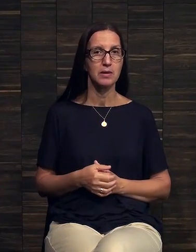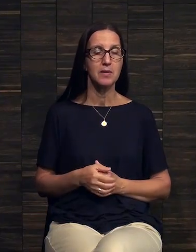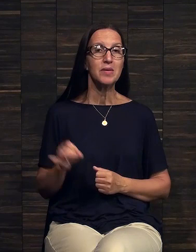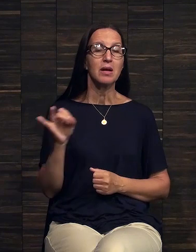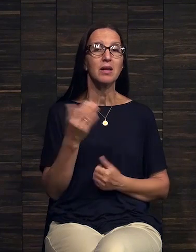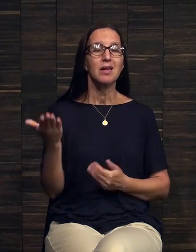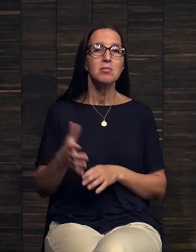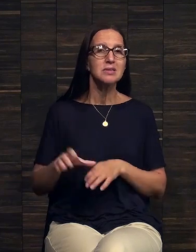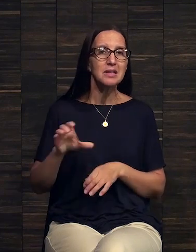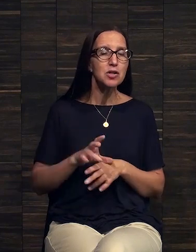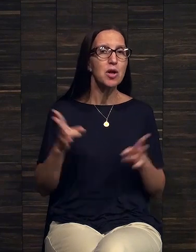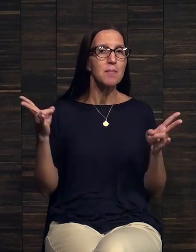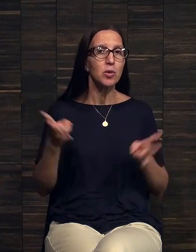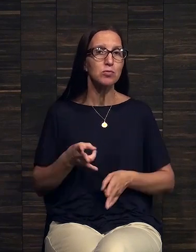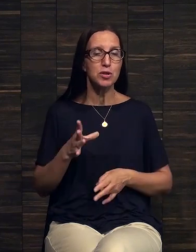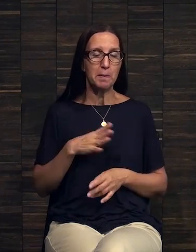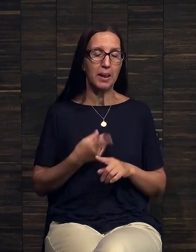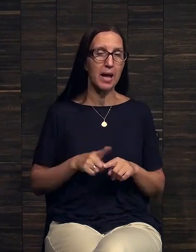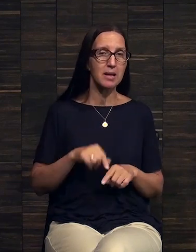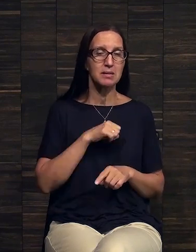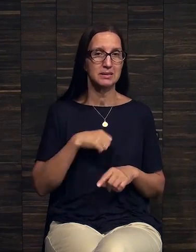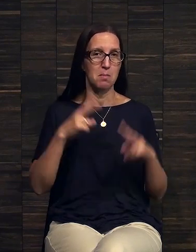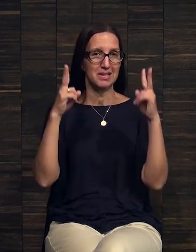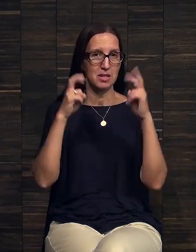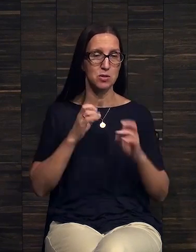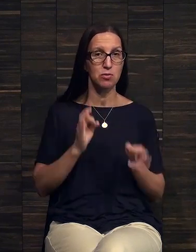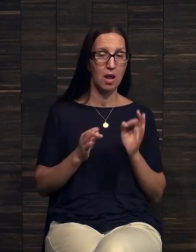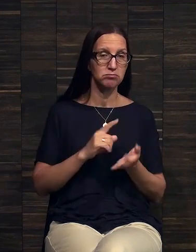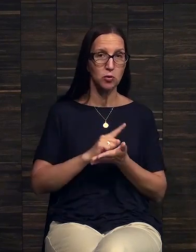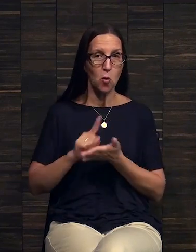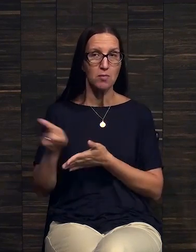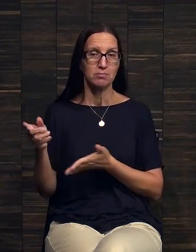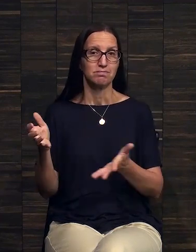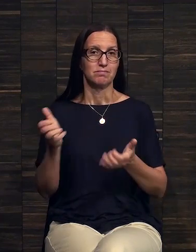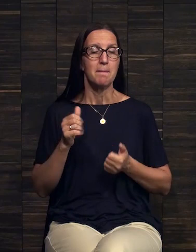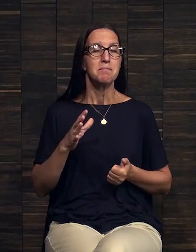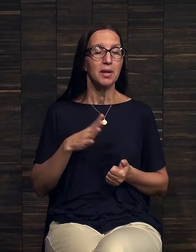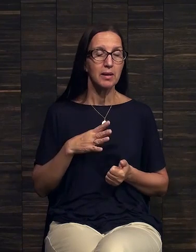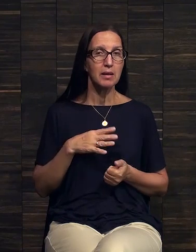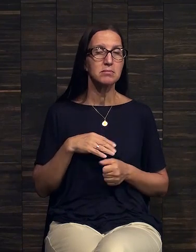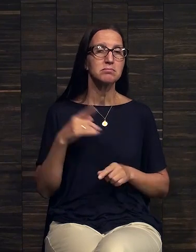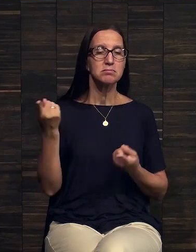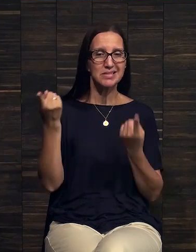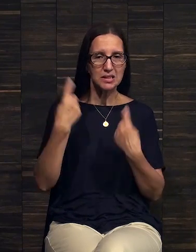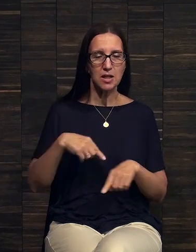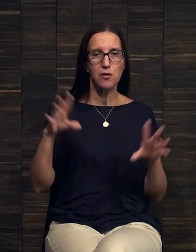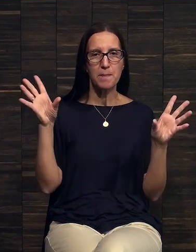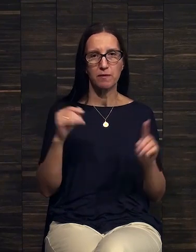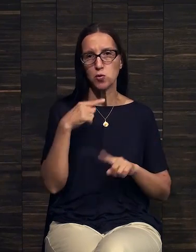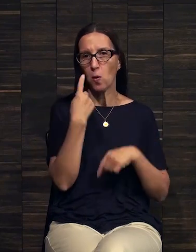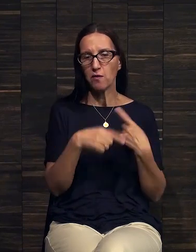anymore. What they needed, these self-censorship norms that they adopted,